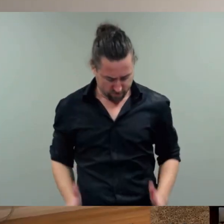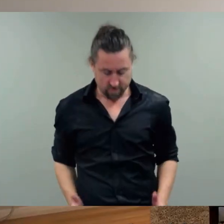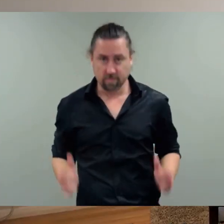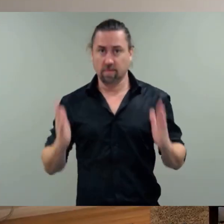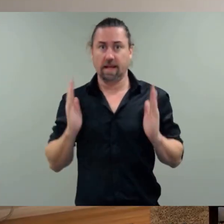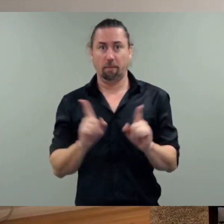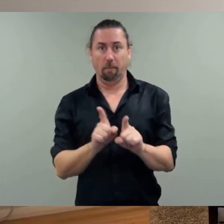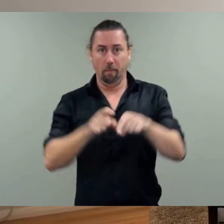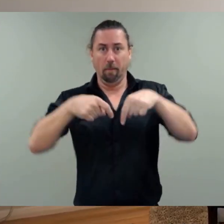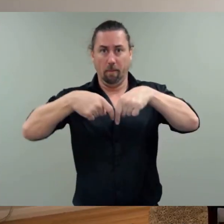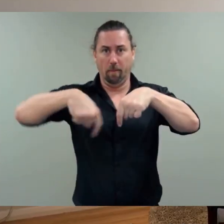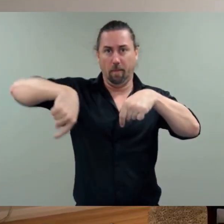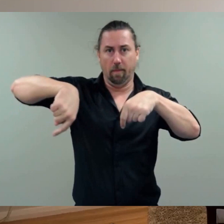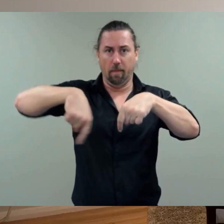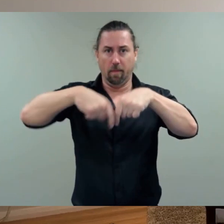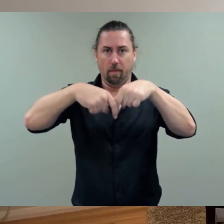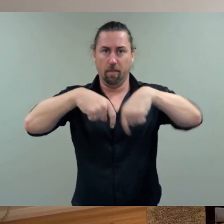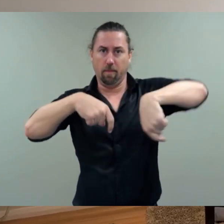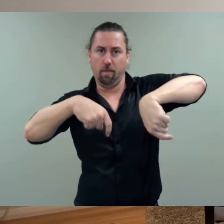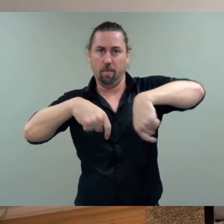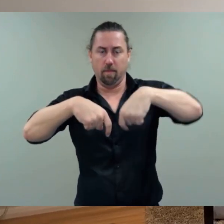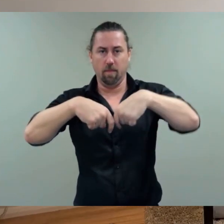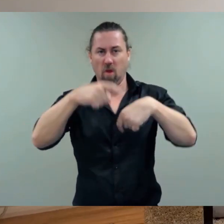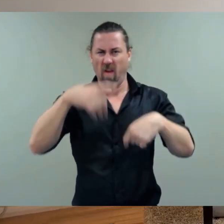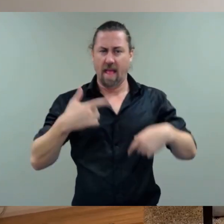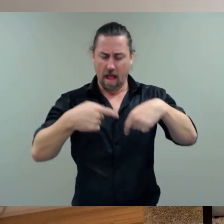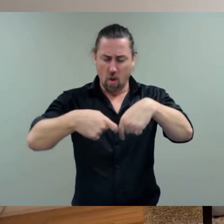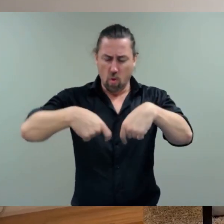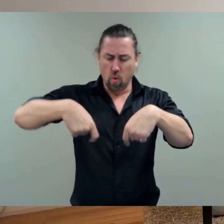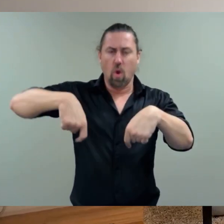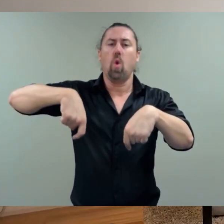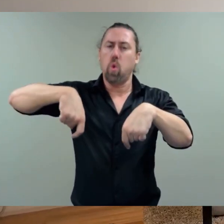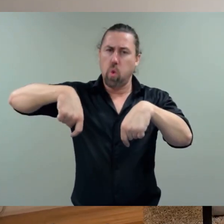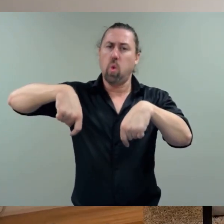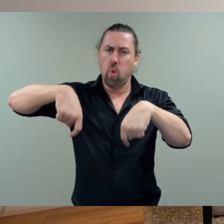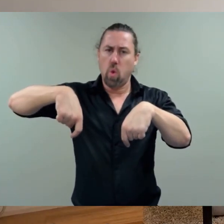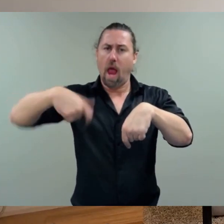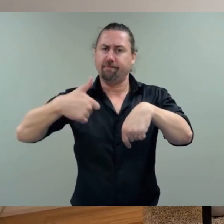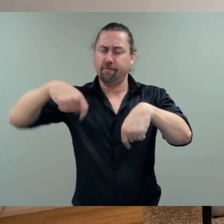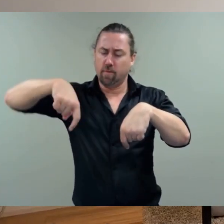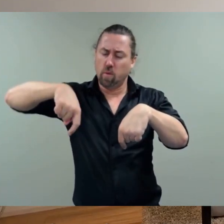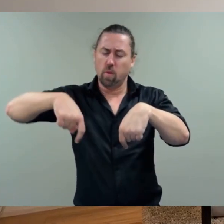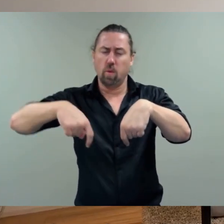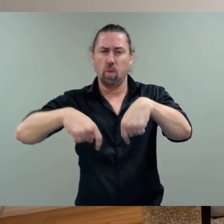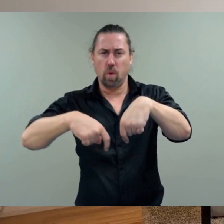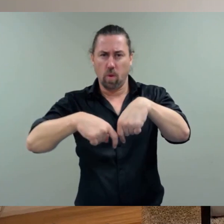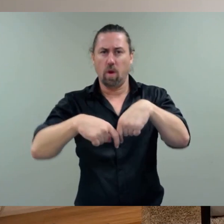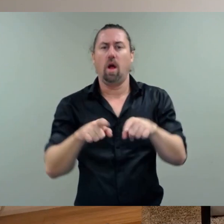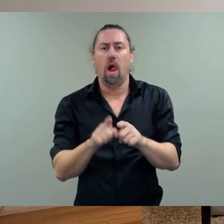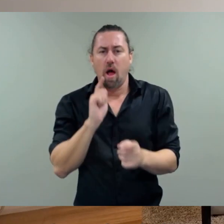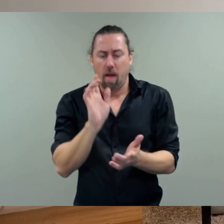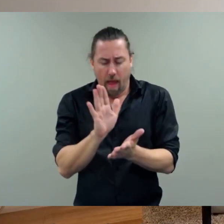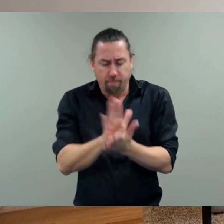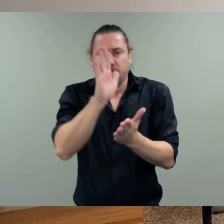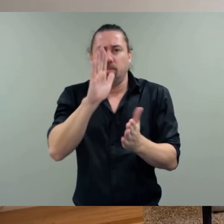hips throughout the movement. Pause for a second once you've reached the highest point, then slowly lower your leg,